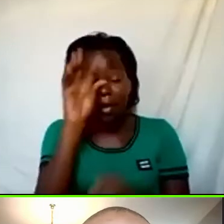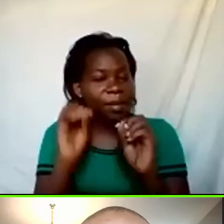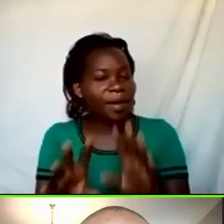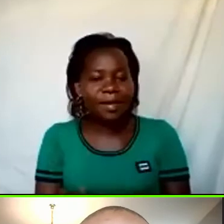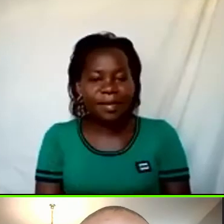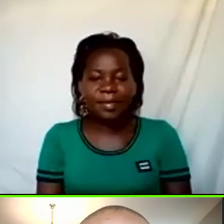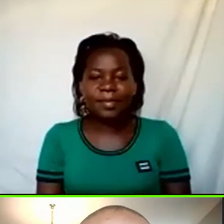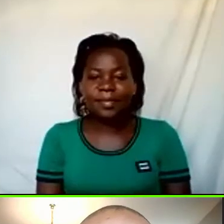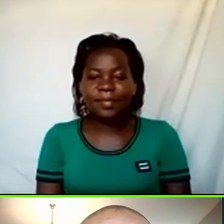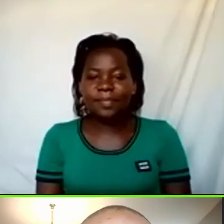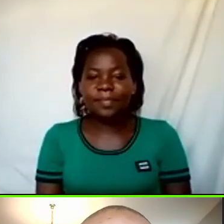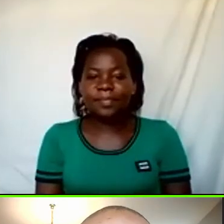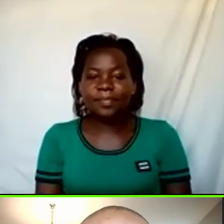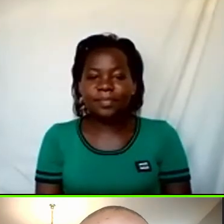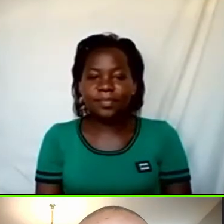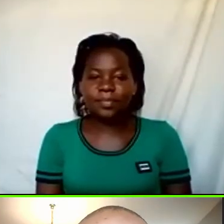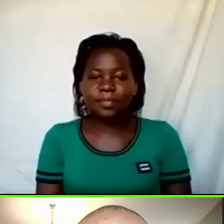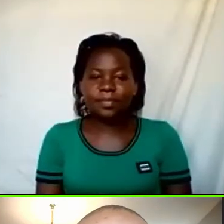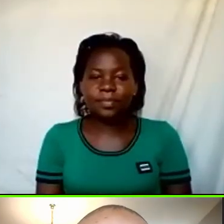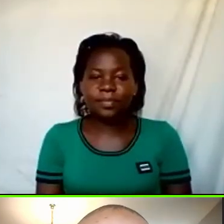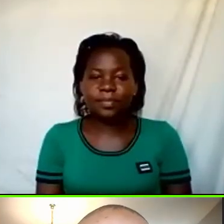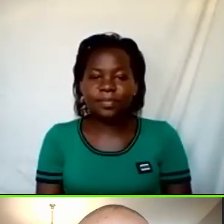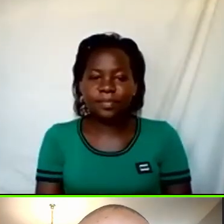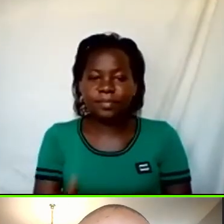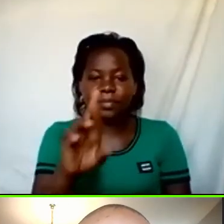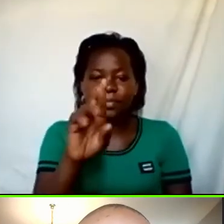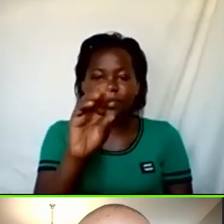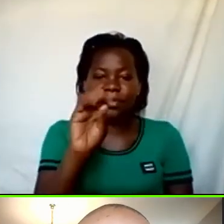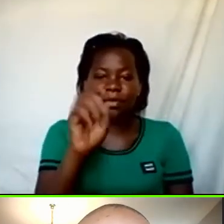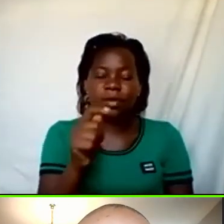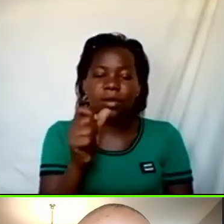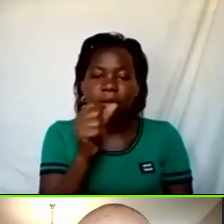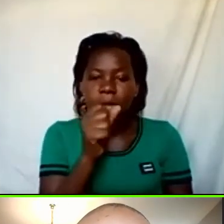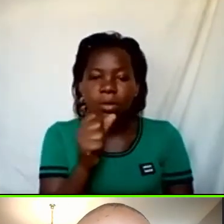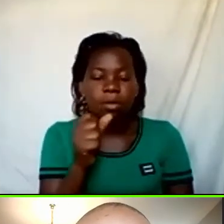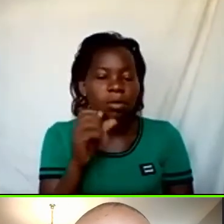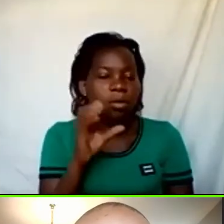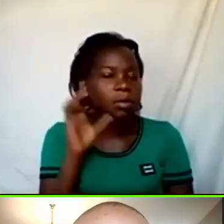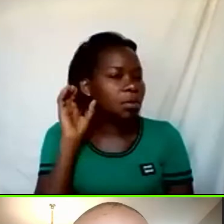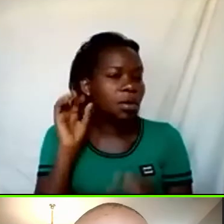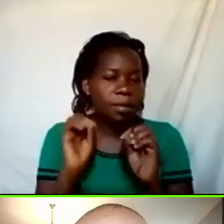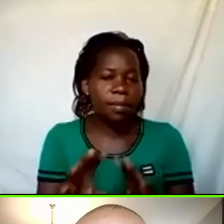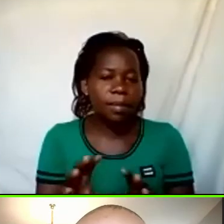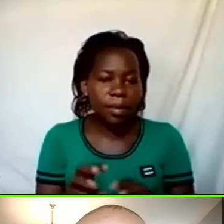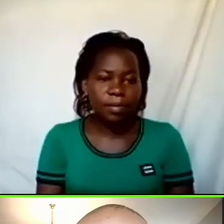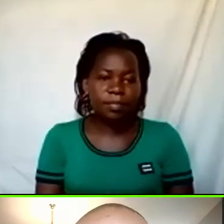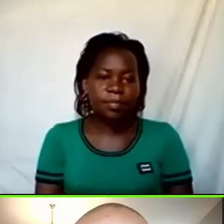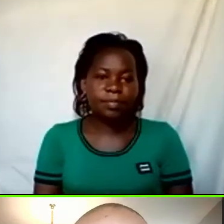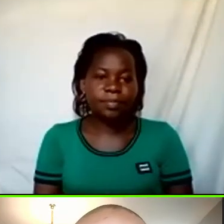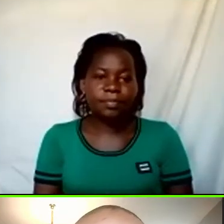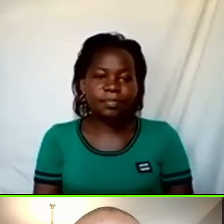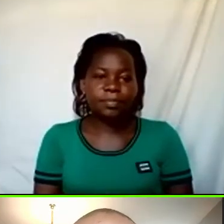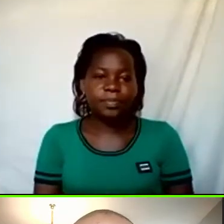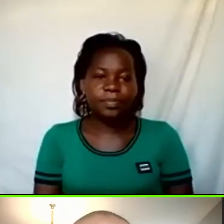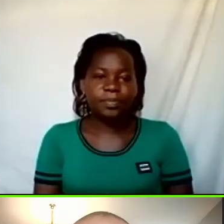saying something, Robert, I think you're muted. If you're saying something, you need to unmute yourself, and then we'll go to Daniel.